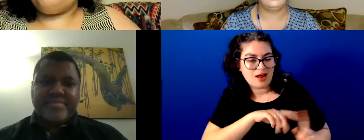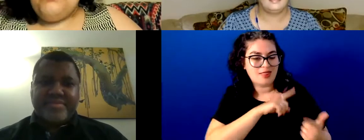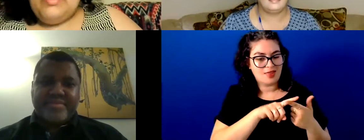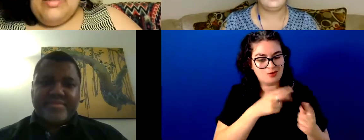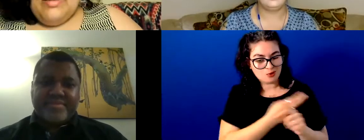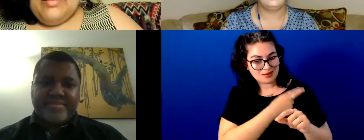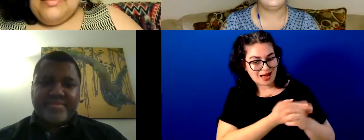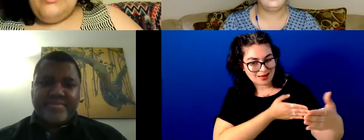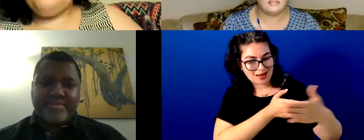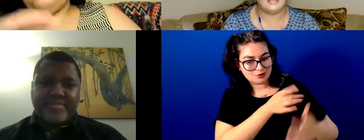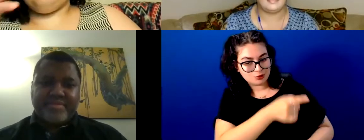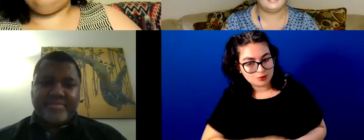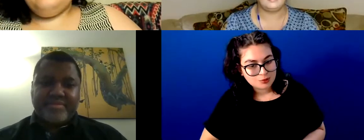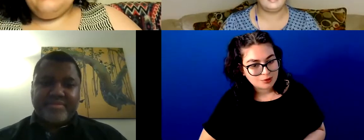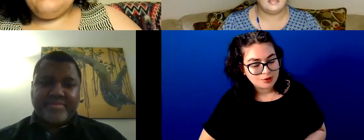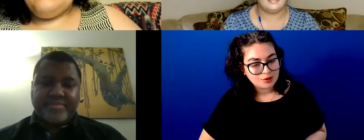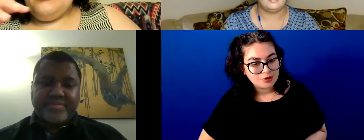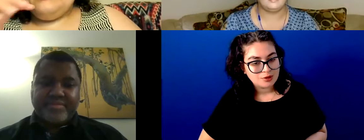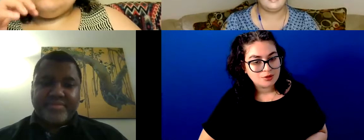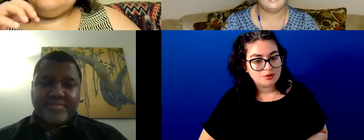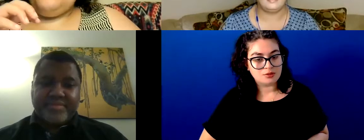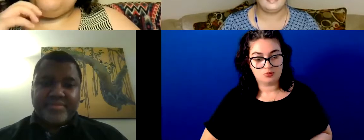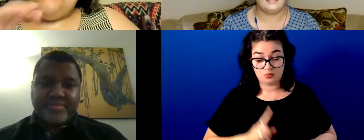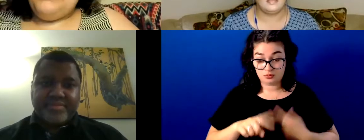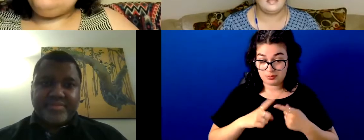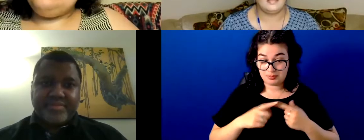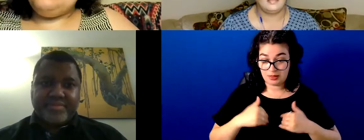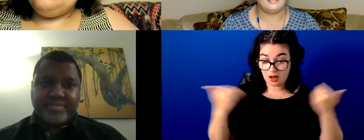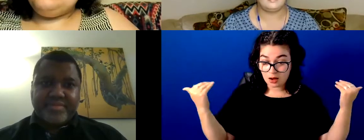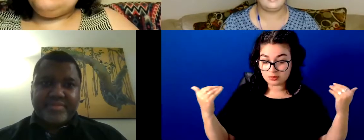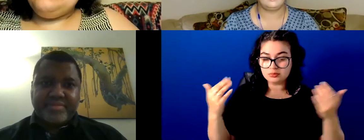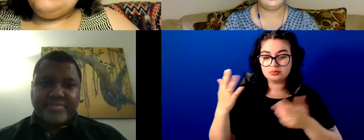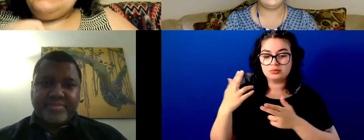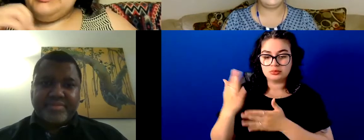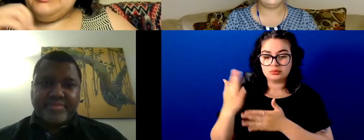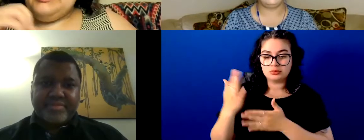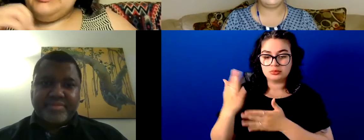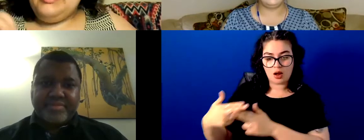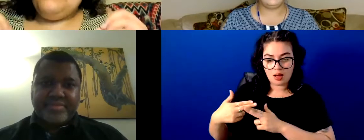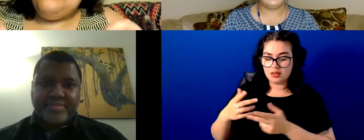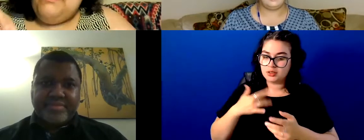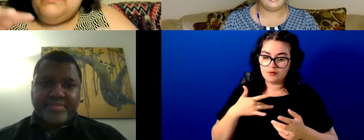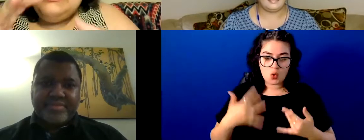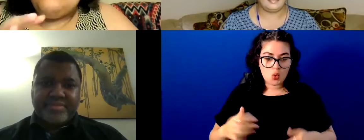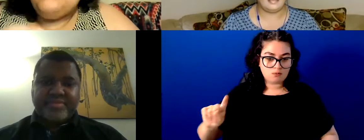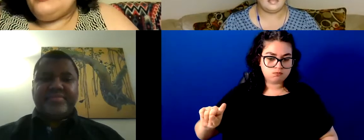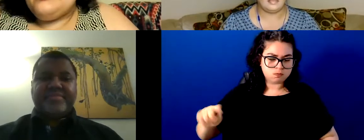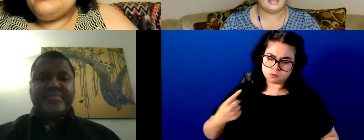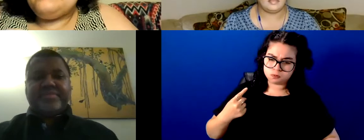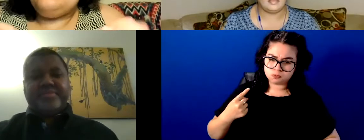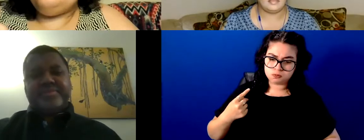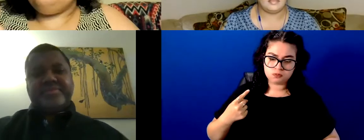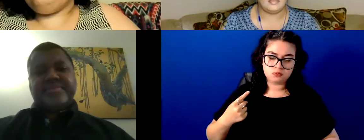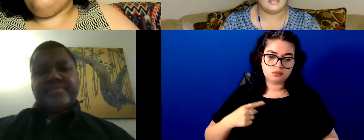well, I was called this younger, and it's still one of the biggest insults that like little me had